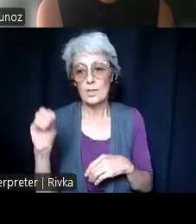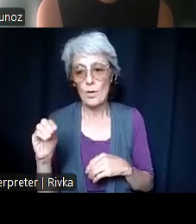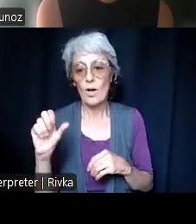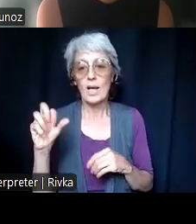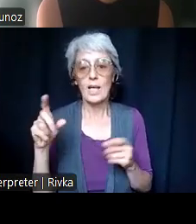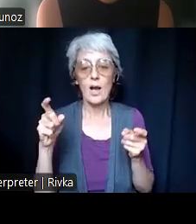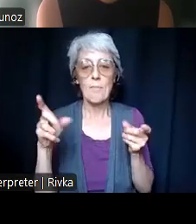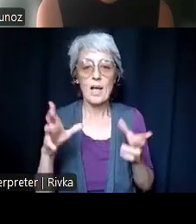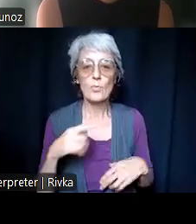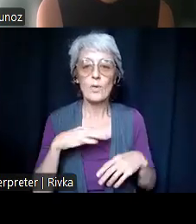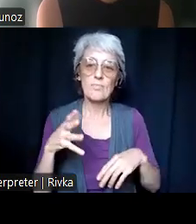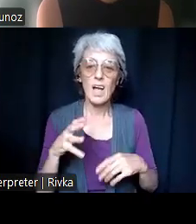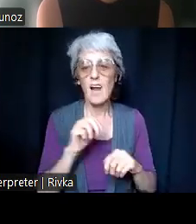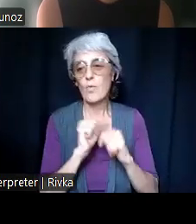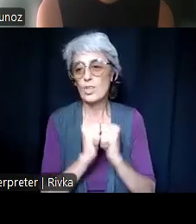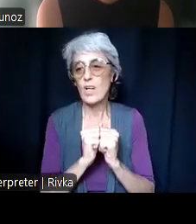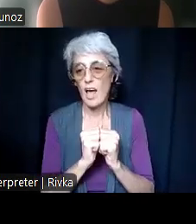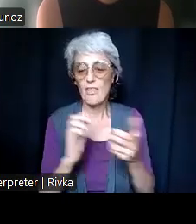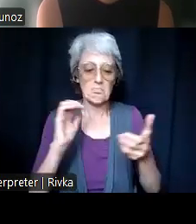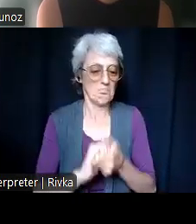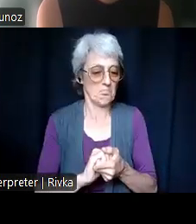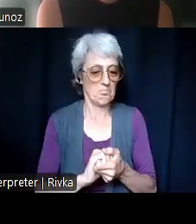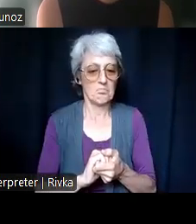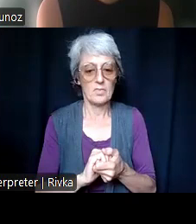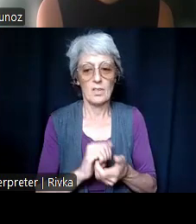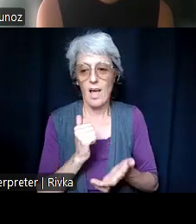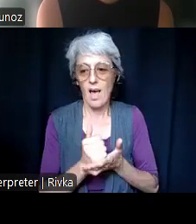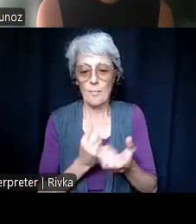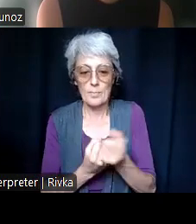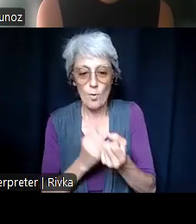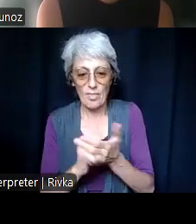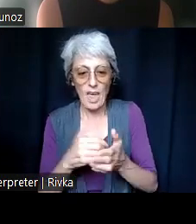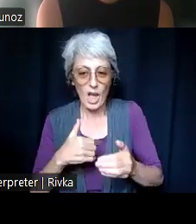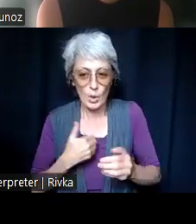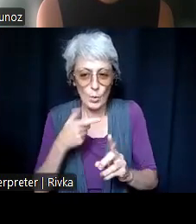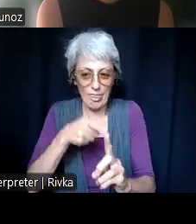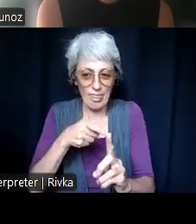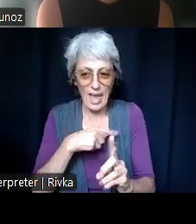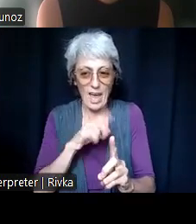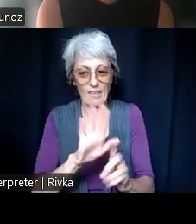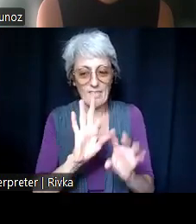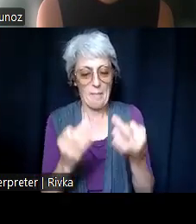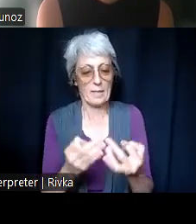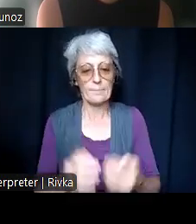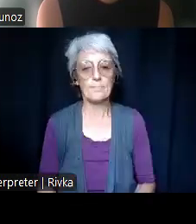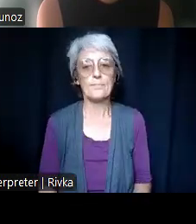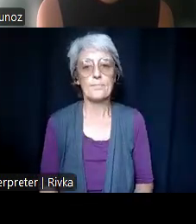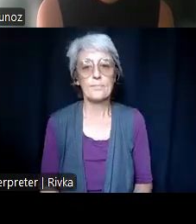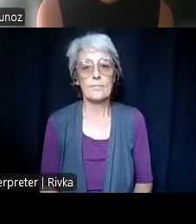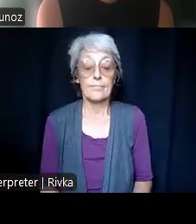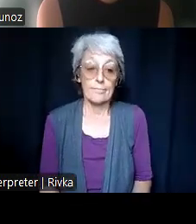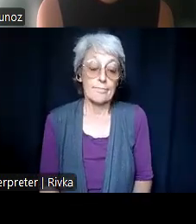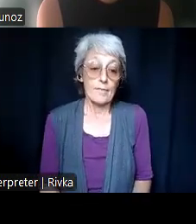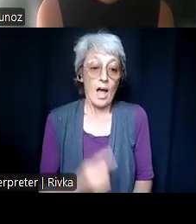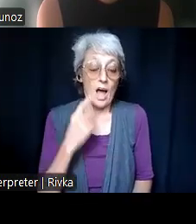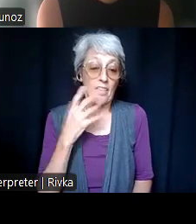in a partnership to help support that youth and family. So, again, I think just starting with